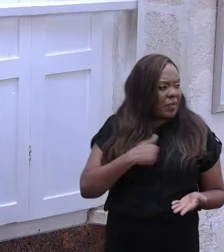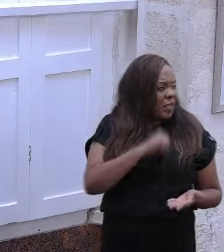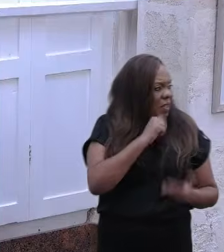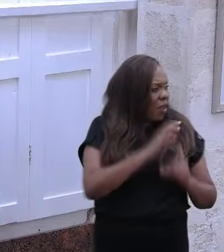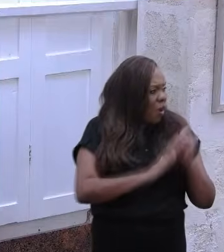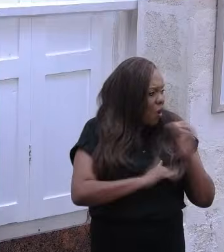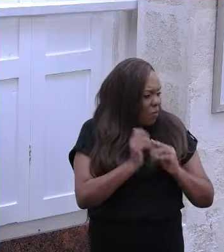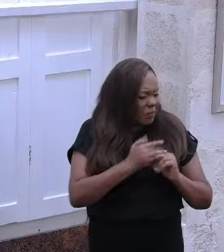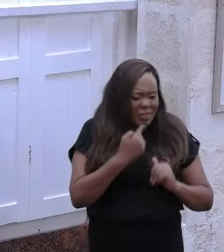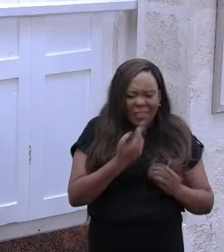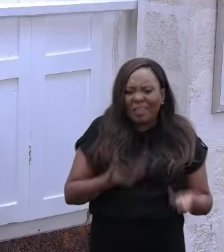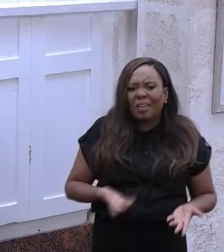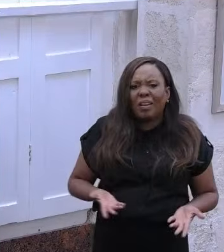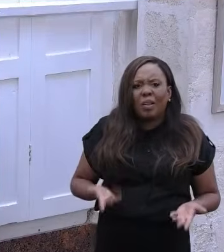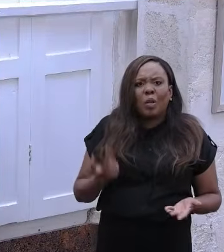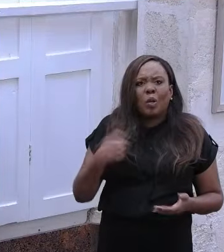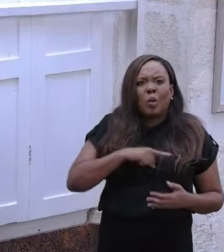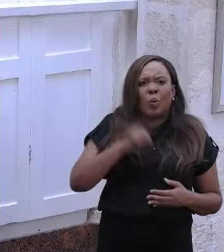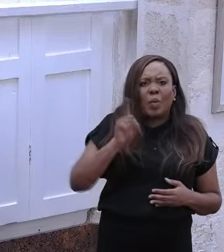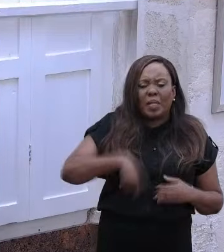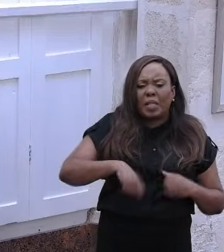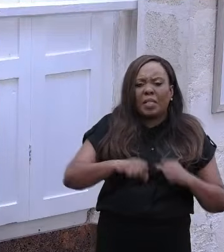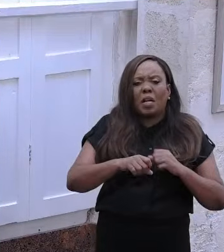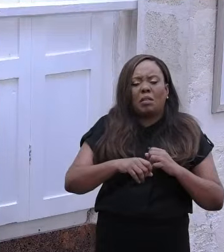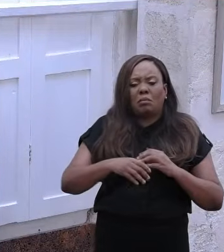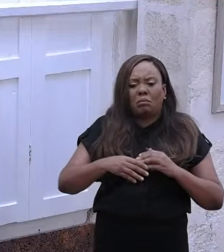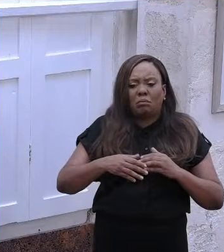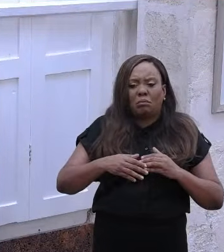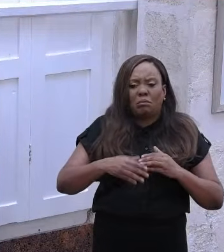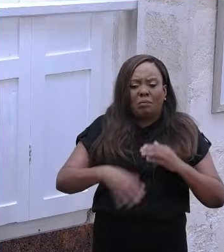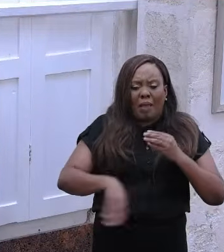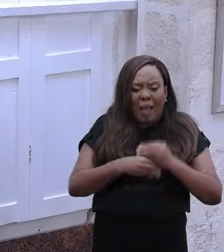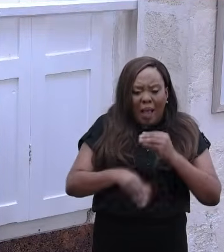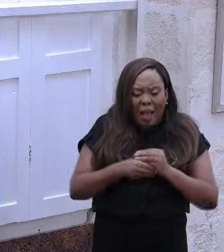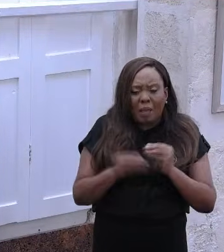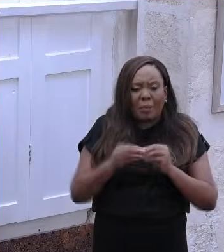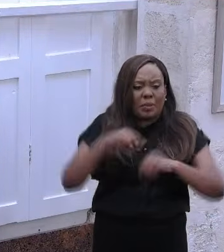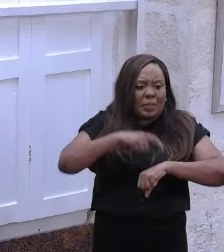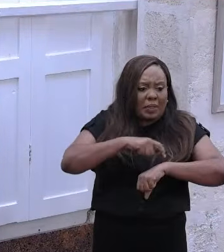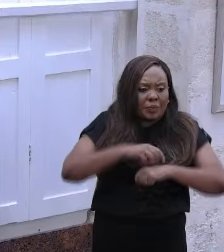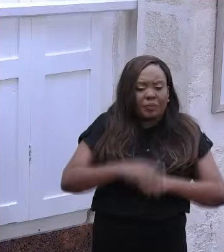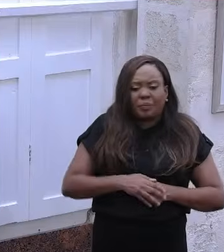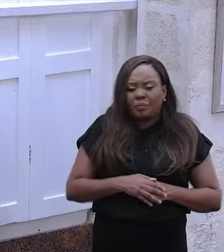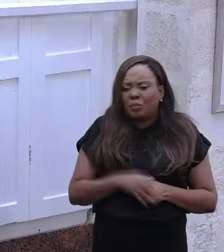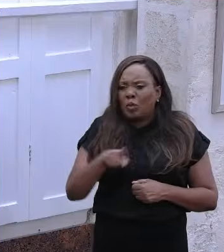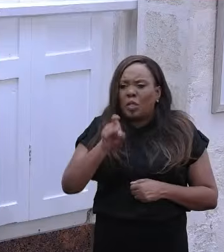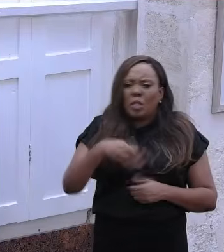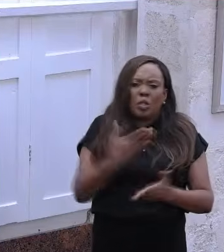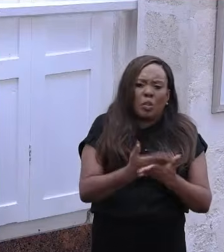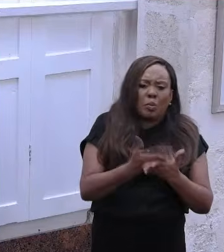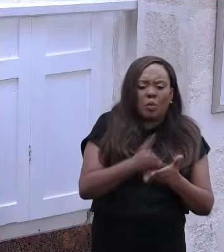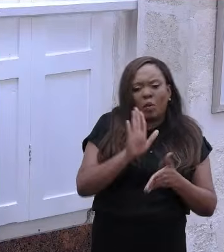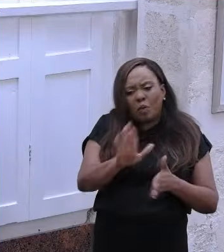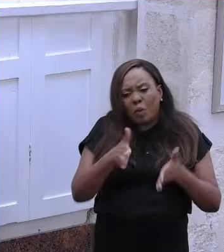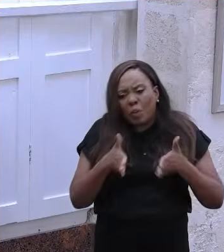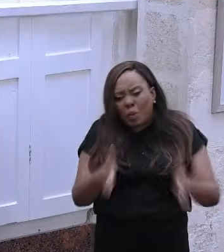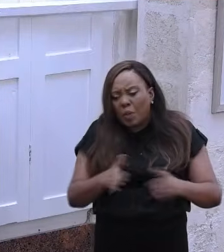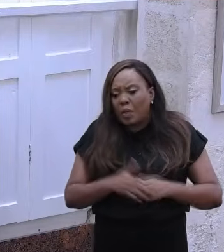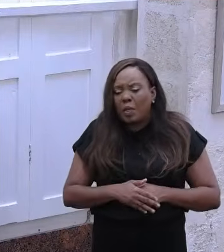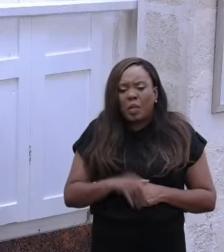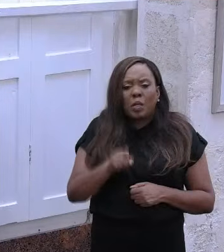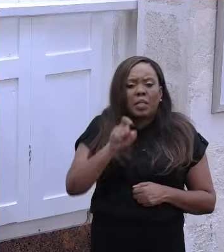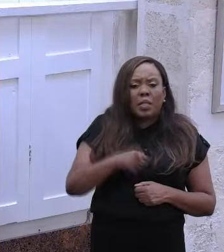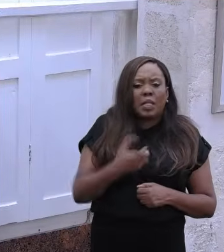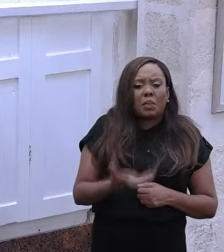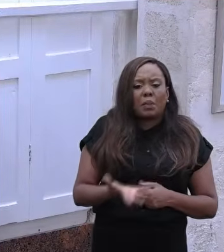to extend this. We should not shorten this. And you must prove your way in the society, and you must immerse in the